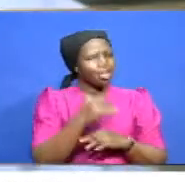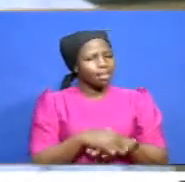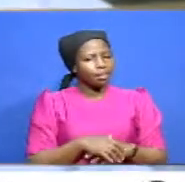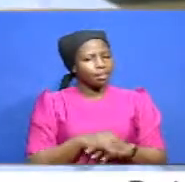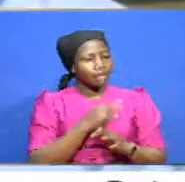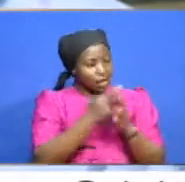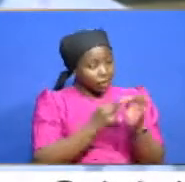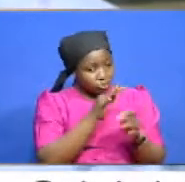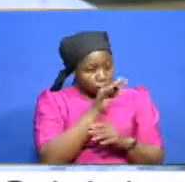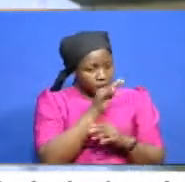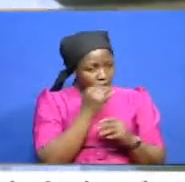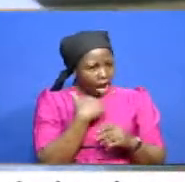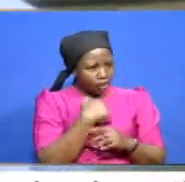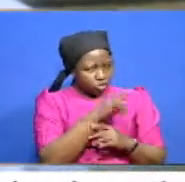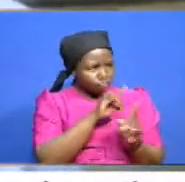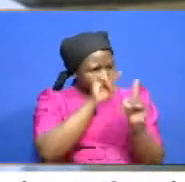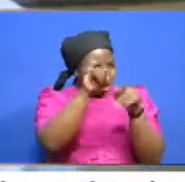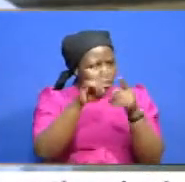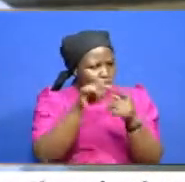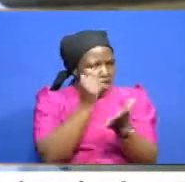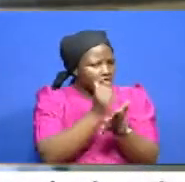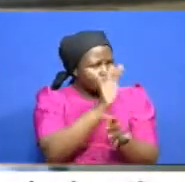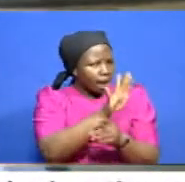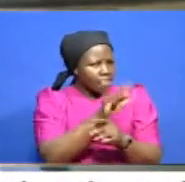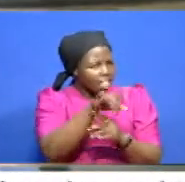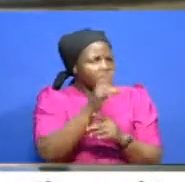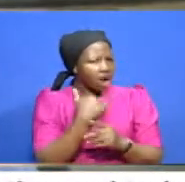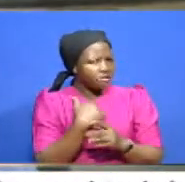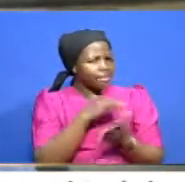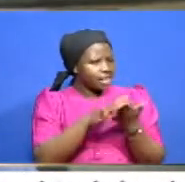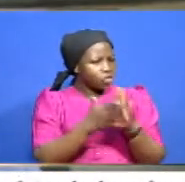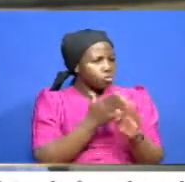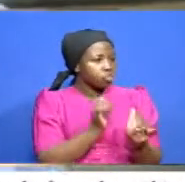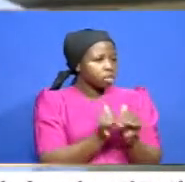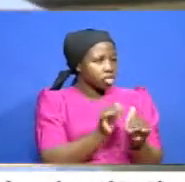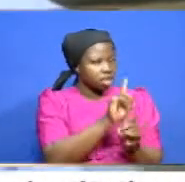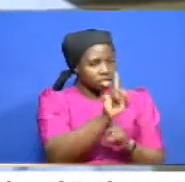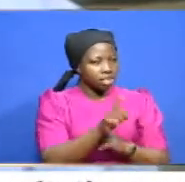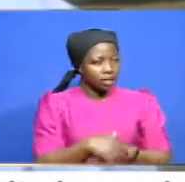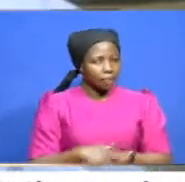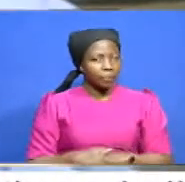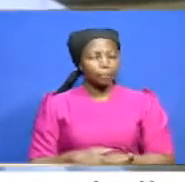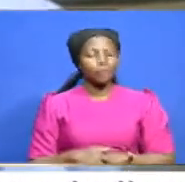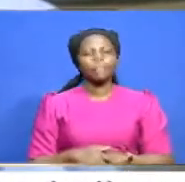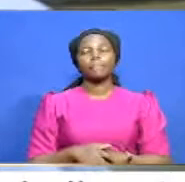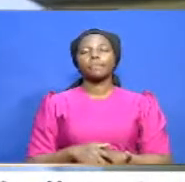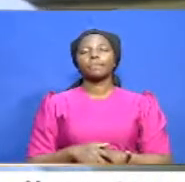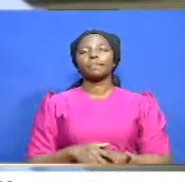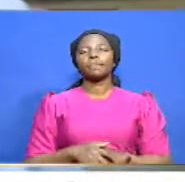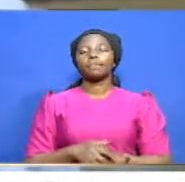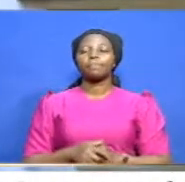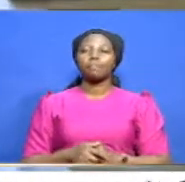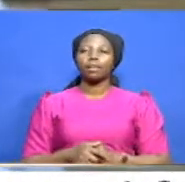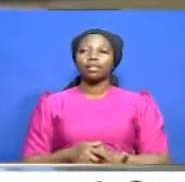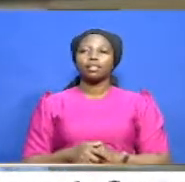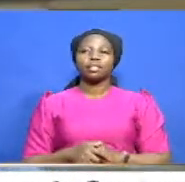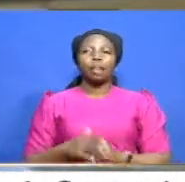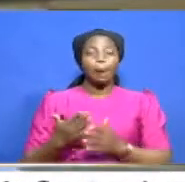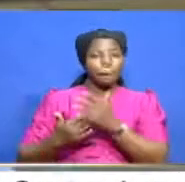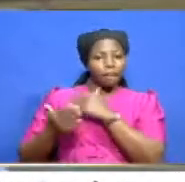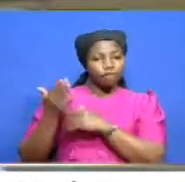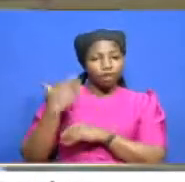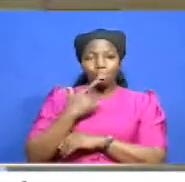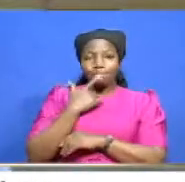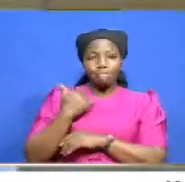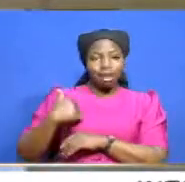to go to the offices, what are the excuses maybe they have been giving you? Since then, they used to tell us that they had